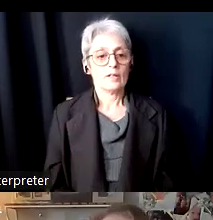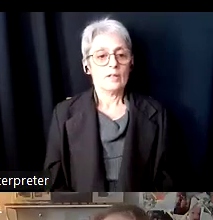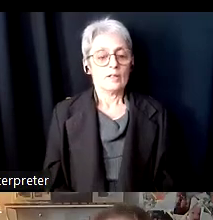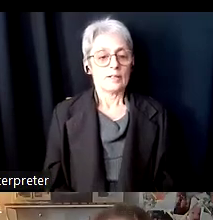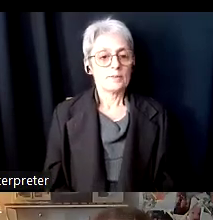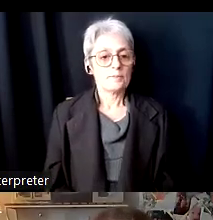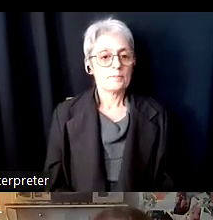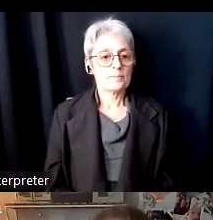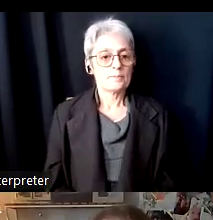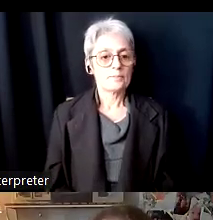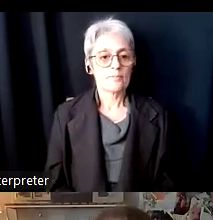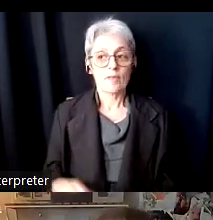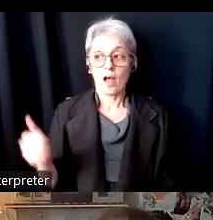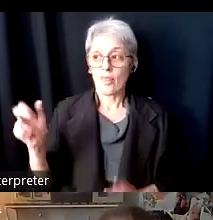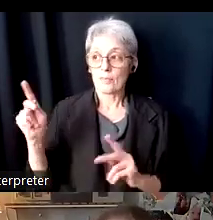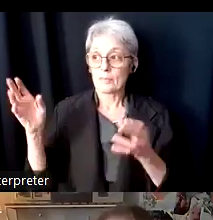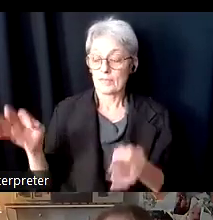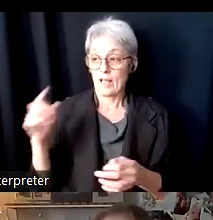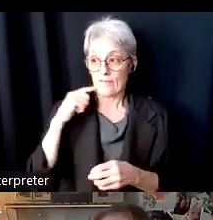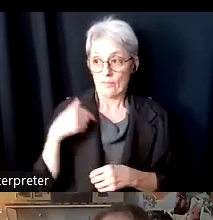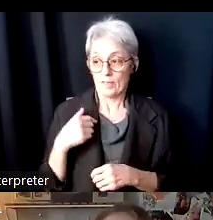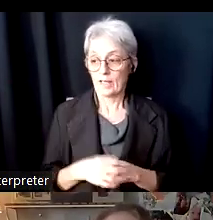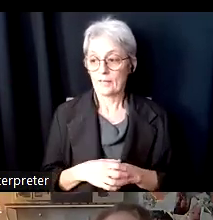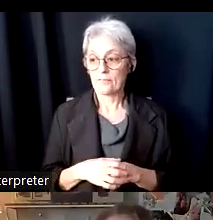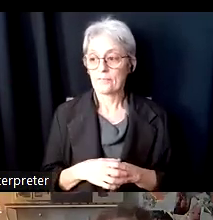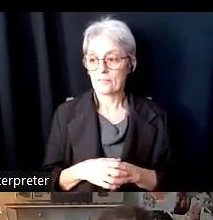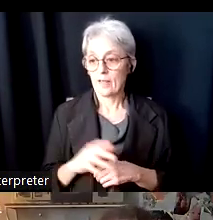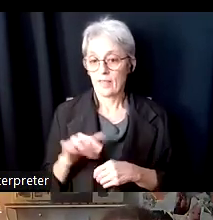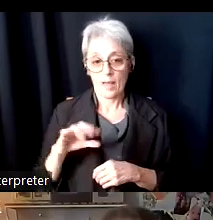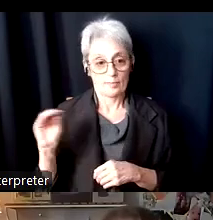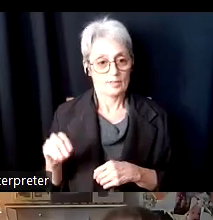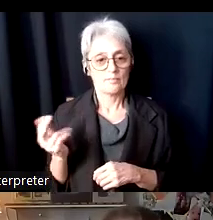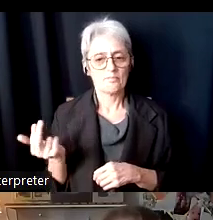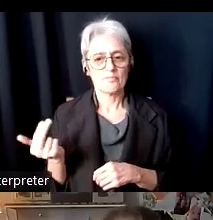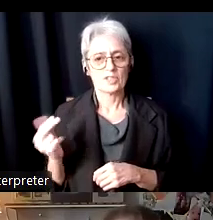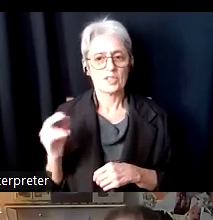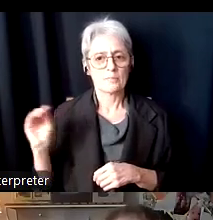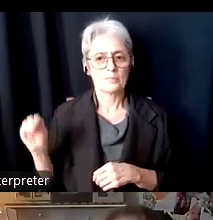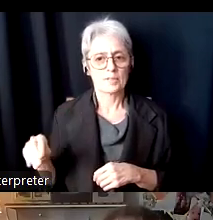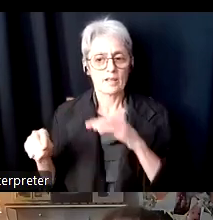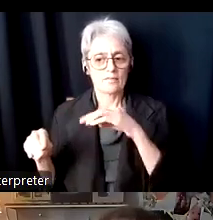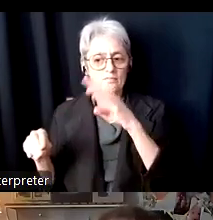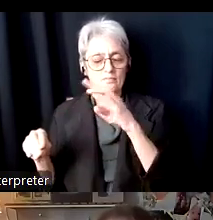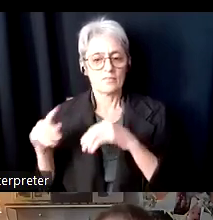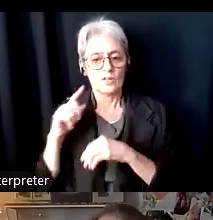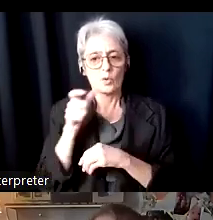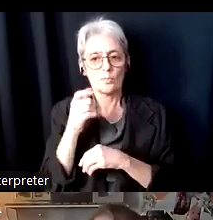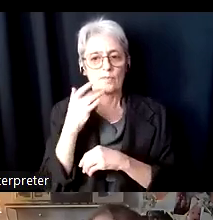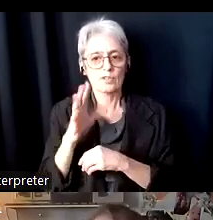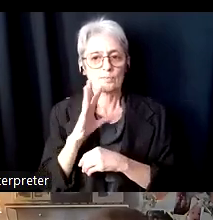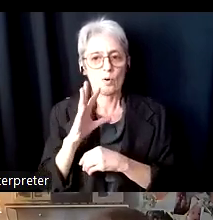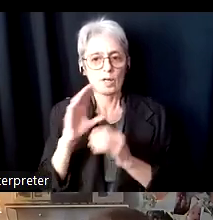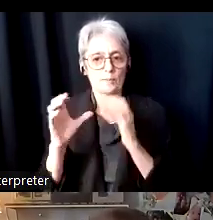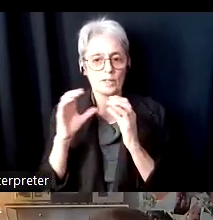say someone else makes the decisions for them is just 13% for those who prefer spoken communication, while